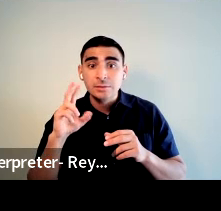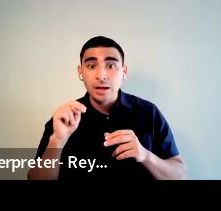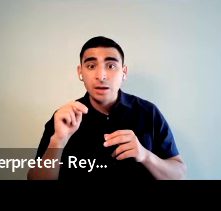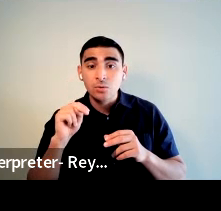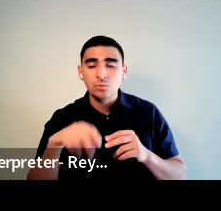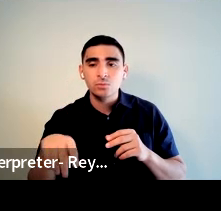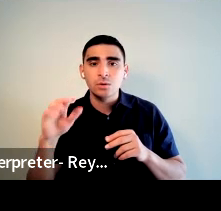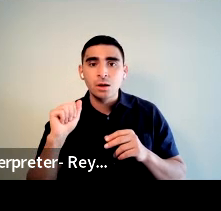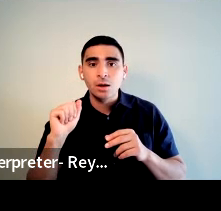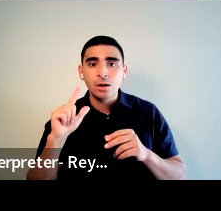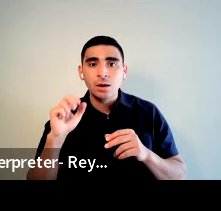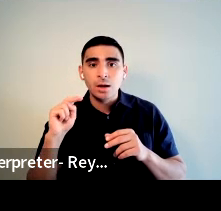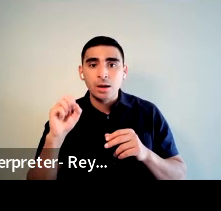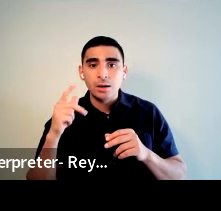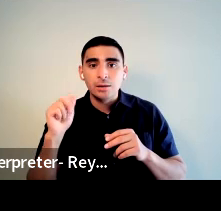Park. Just